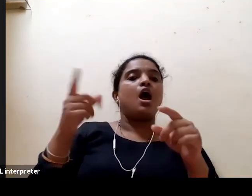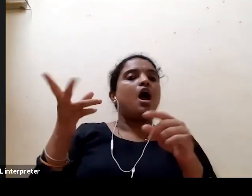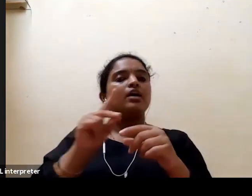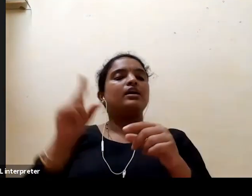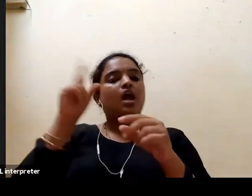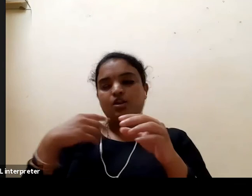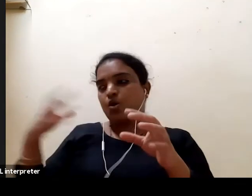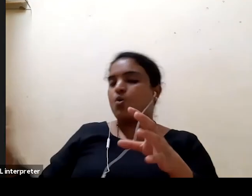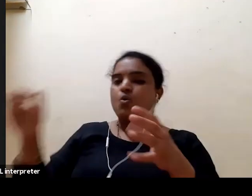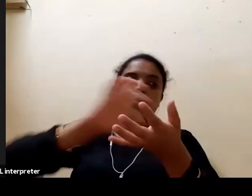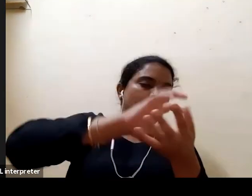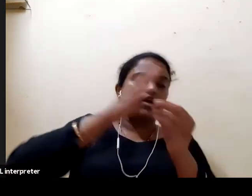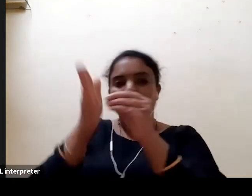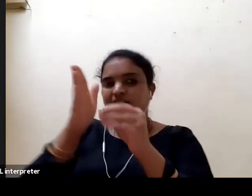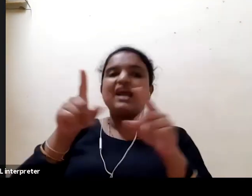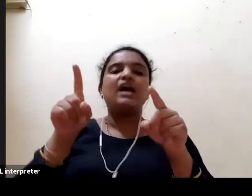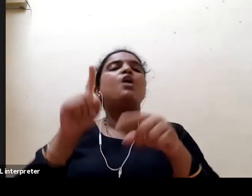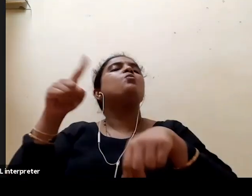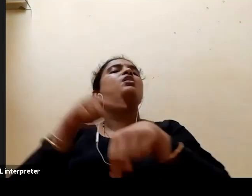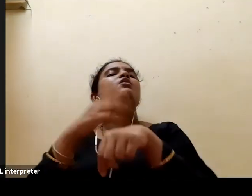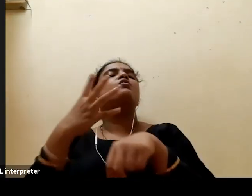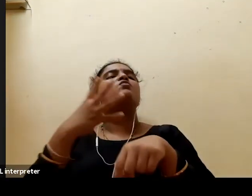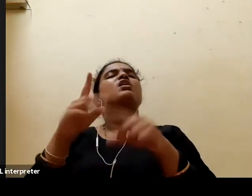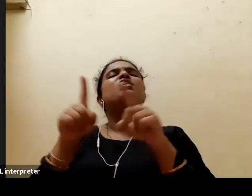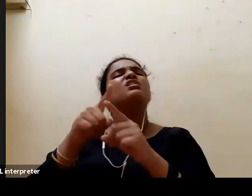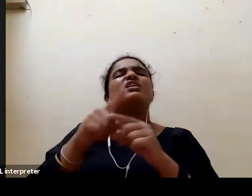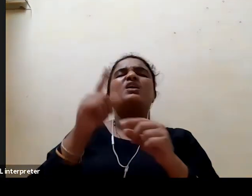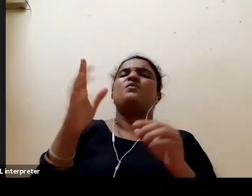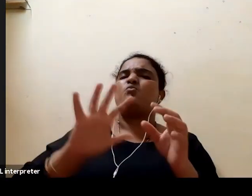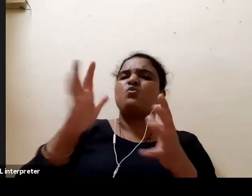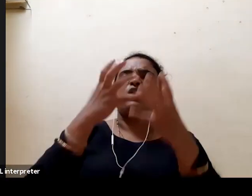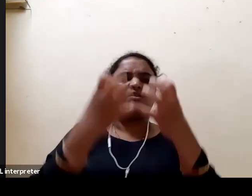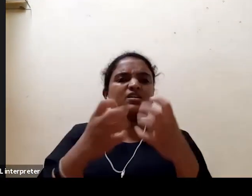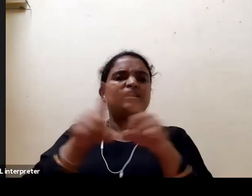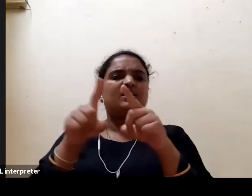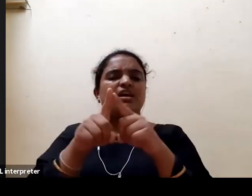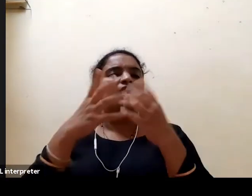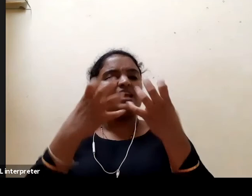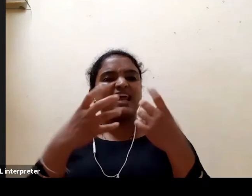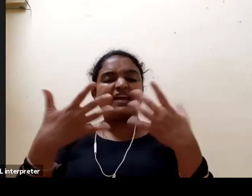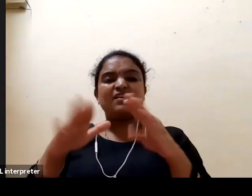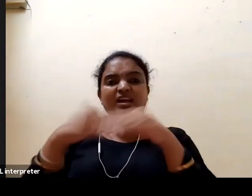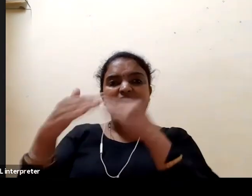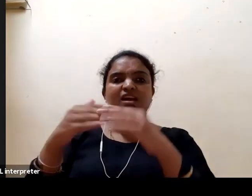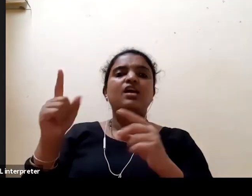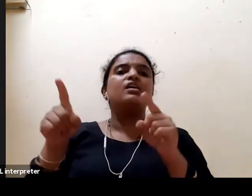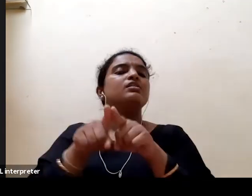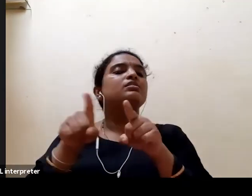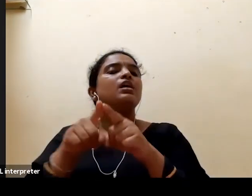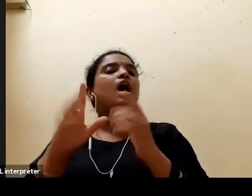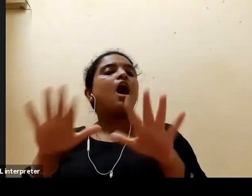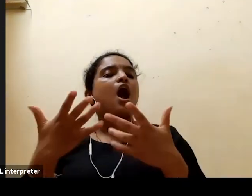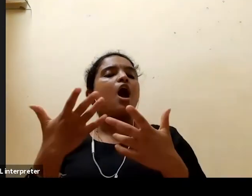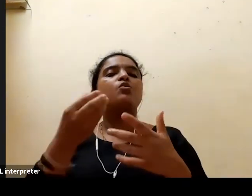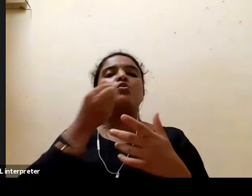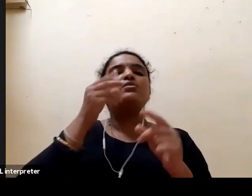and now I do it once in 4 days, and it stays fine once you've really made sure it's dried up. So this is the essence of meal planning,